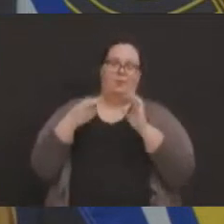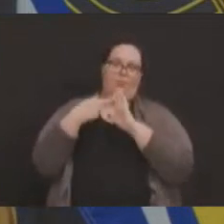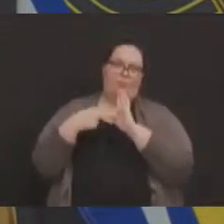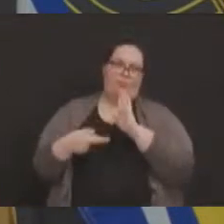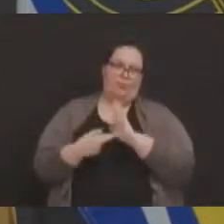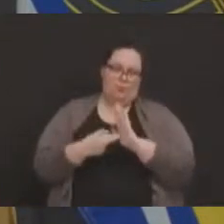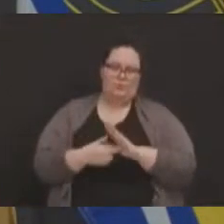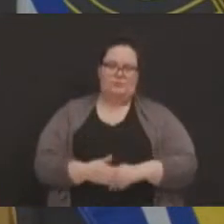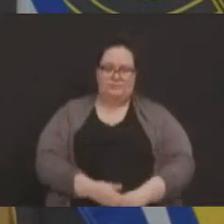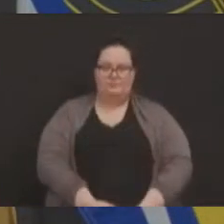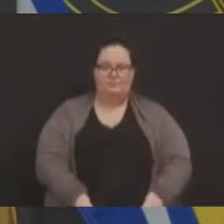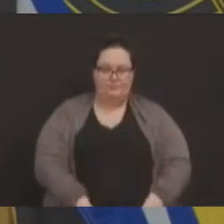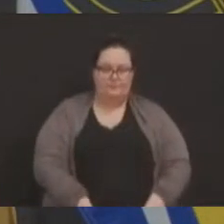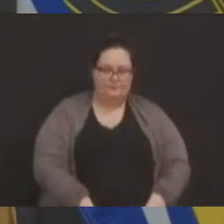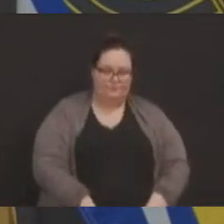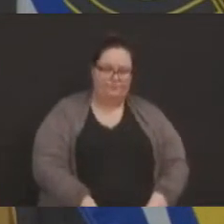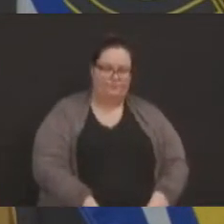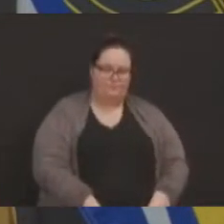vaccinated.